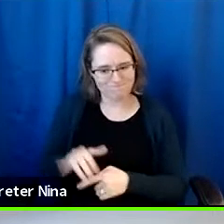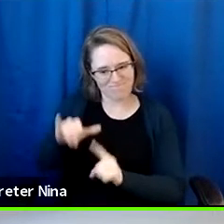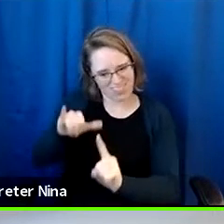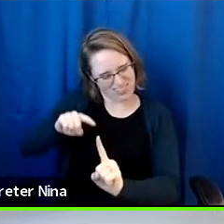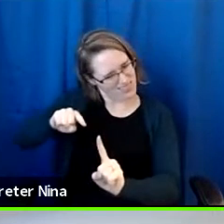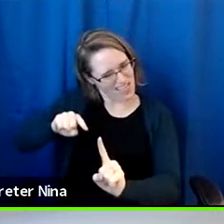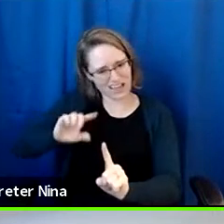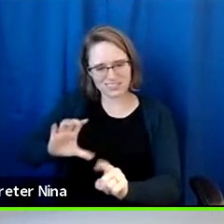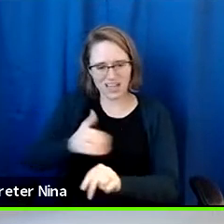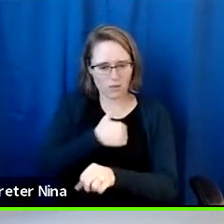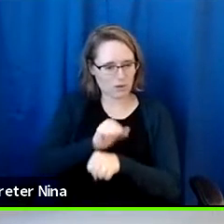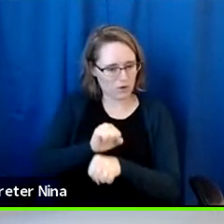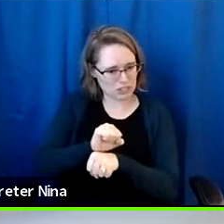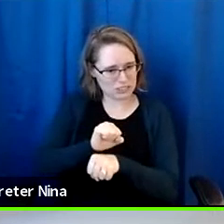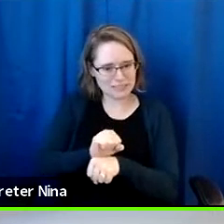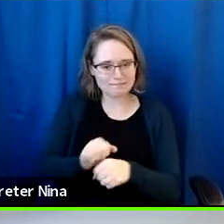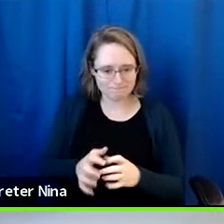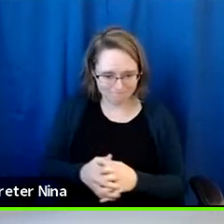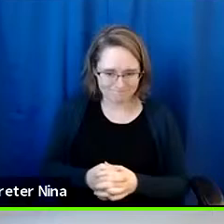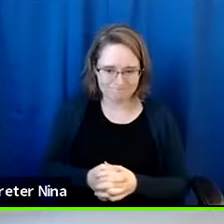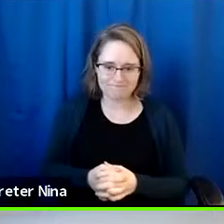of the work that we do.